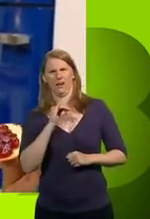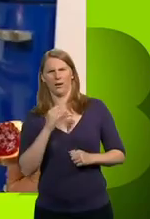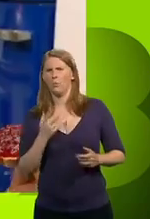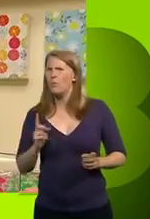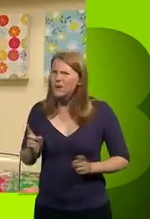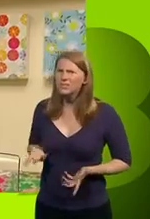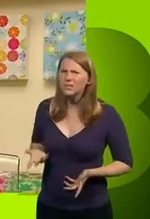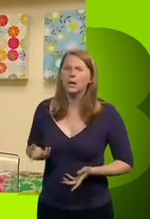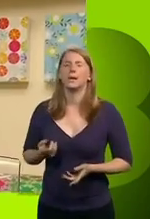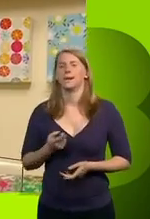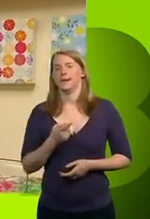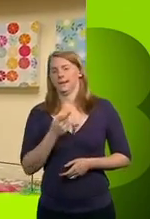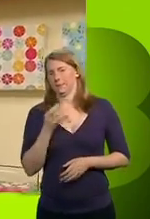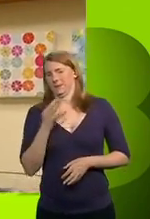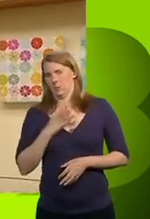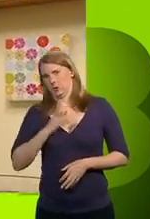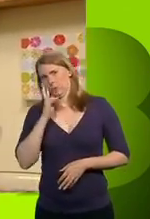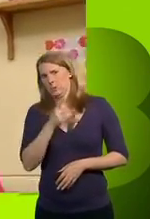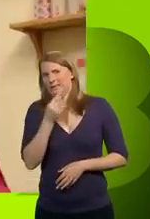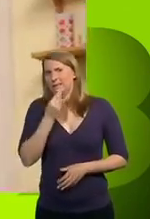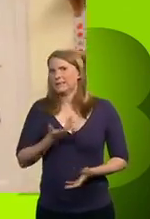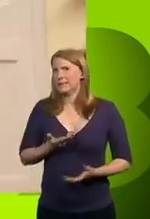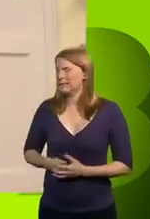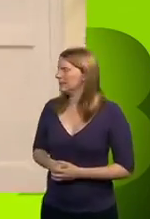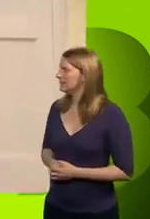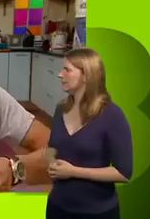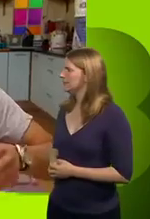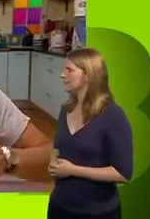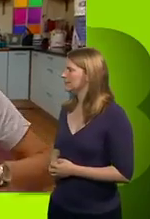What? Only bees want to see you eat.